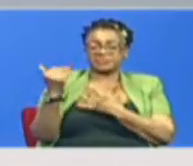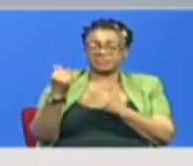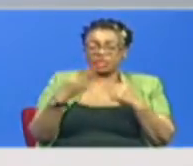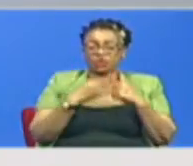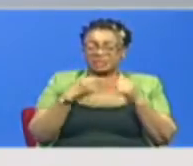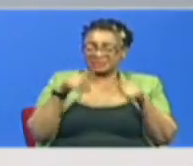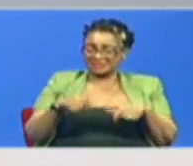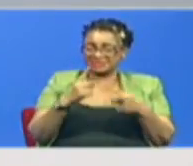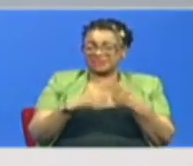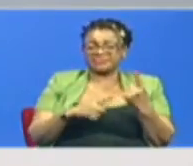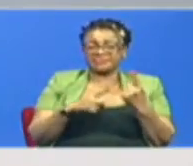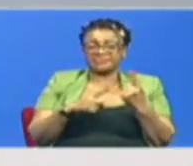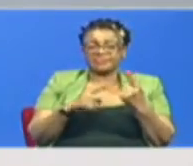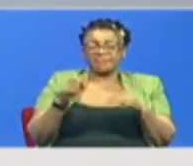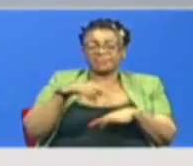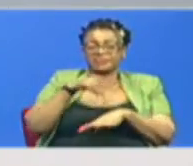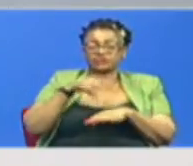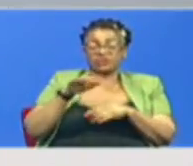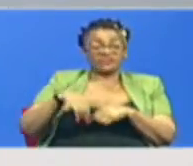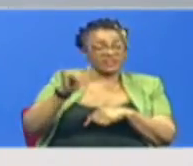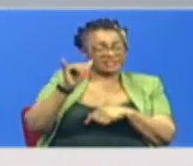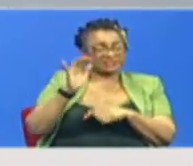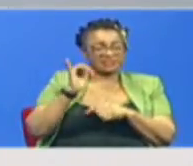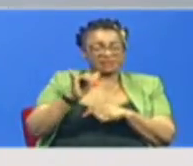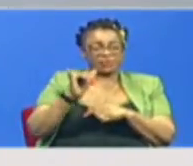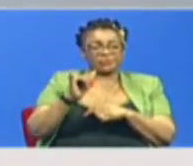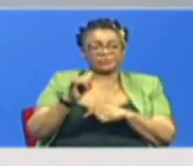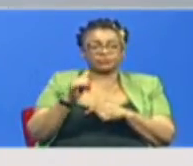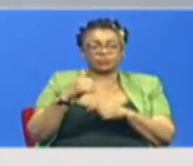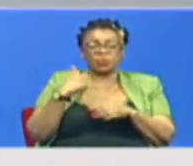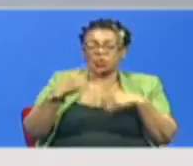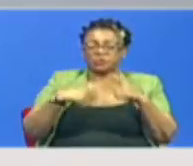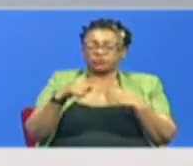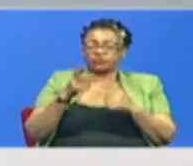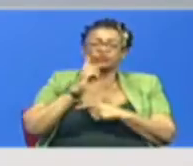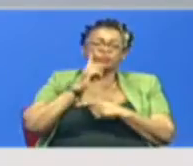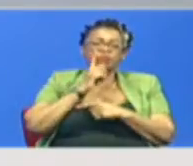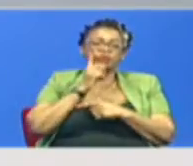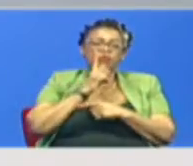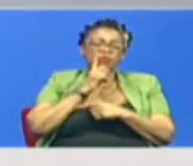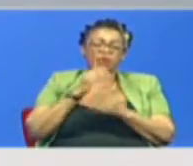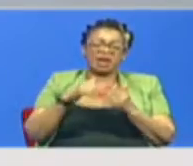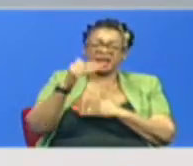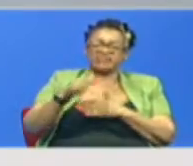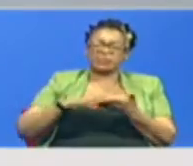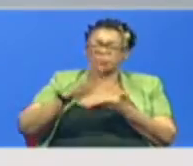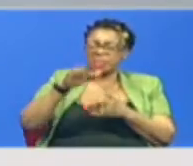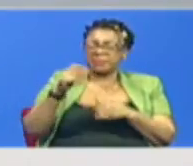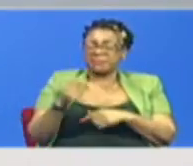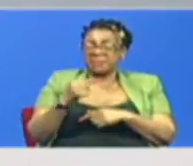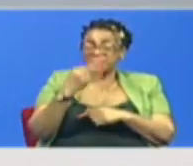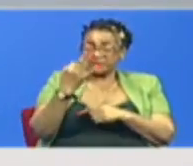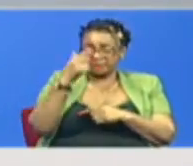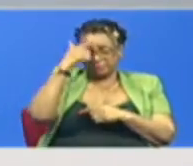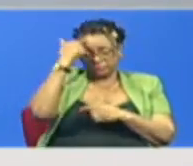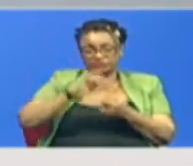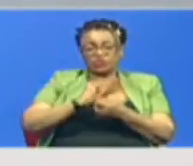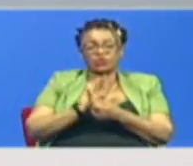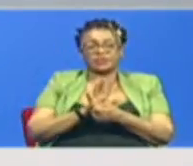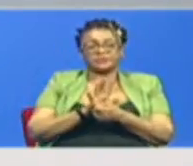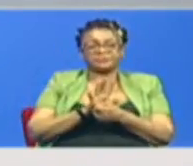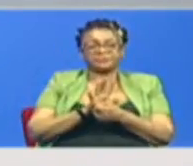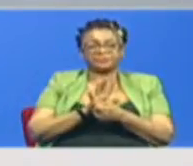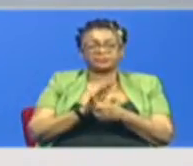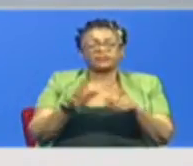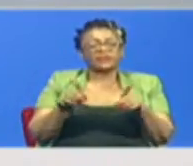year. The national flag carrier resumes operations tomorrow after more than 3 months due to the coronavirus pandemic, even as